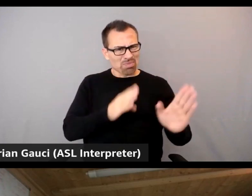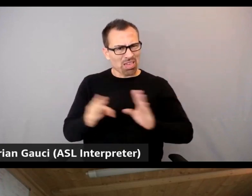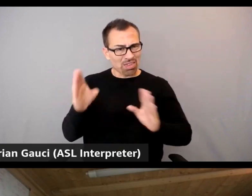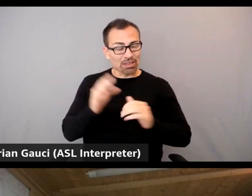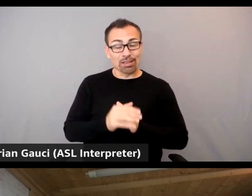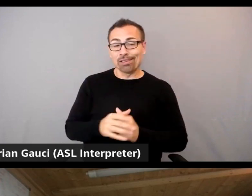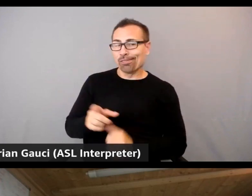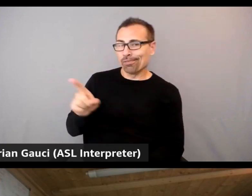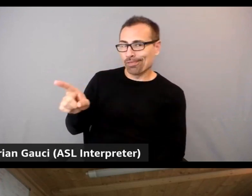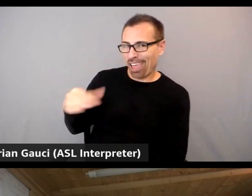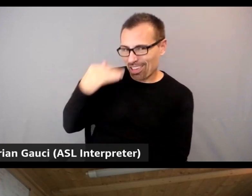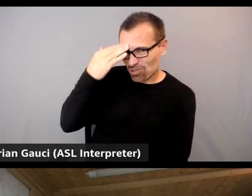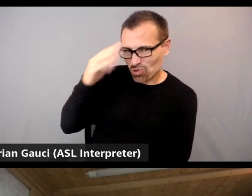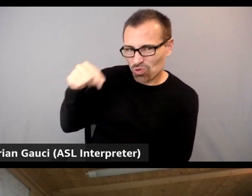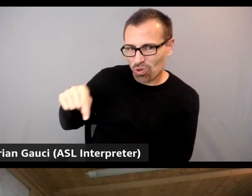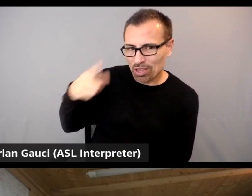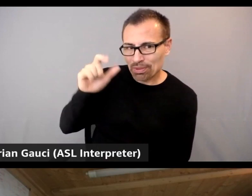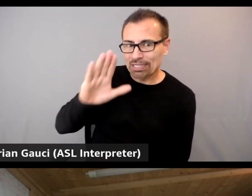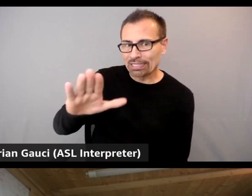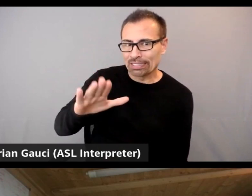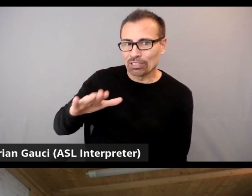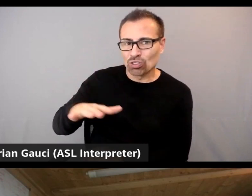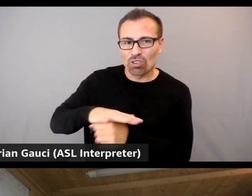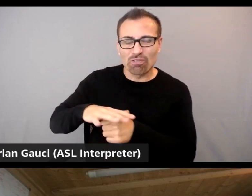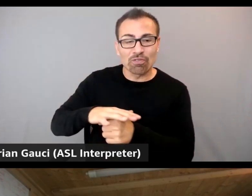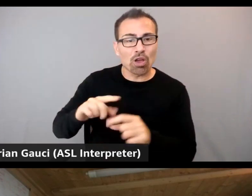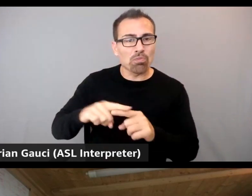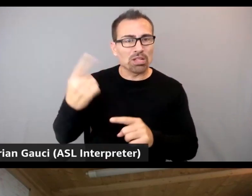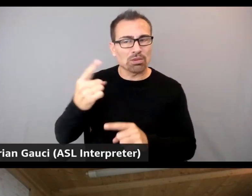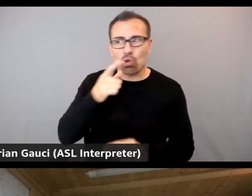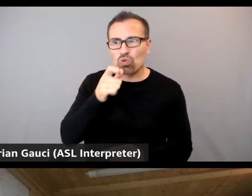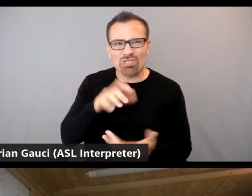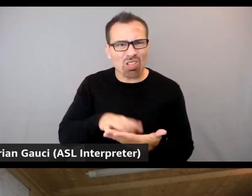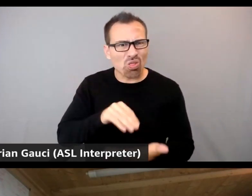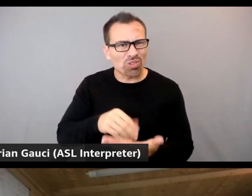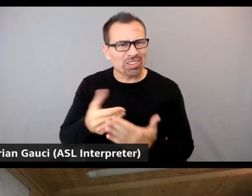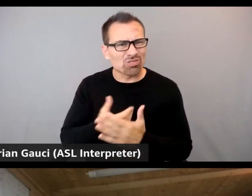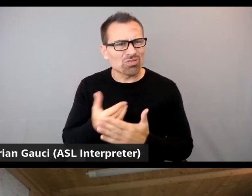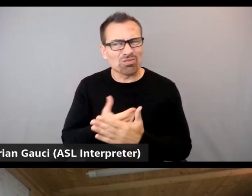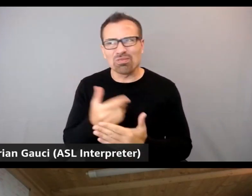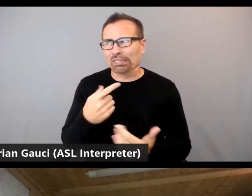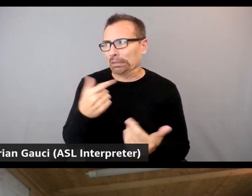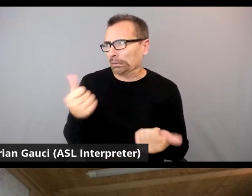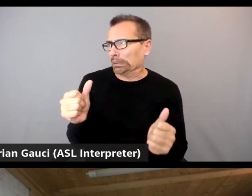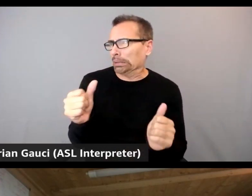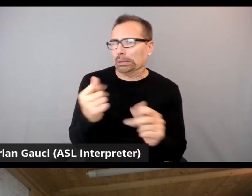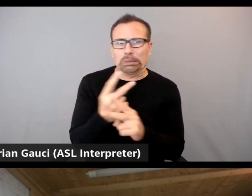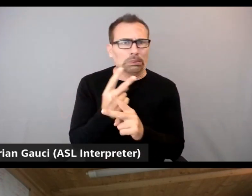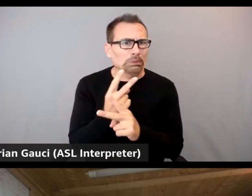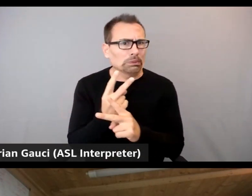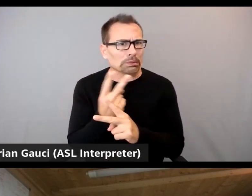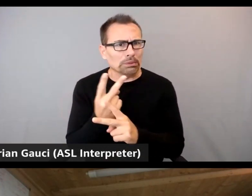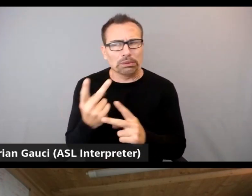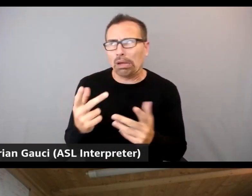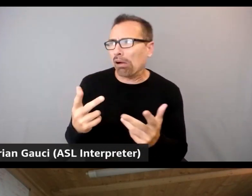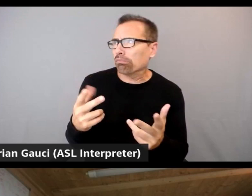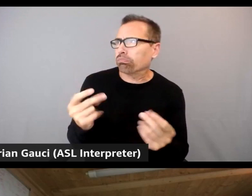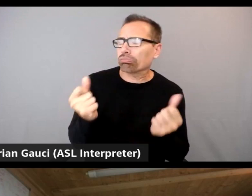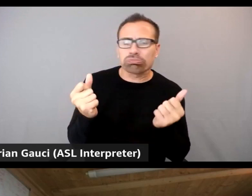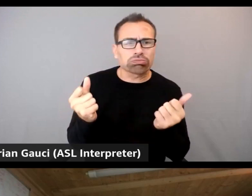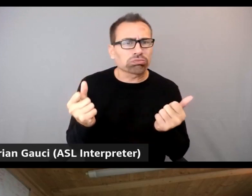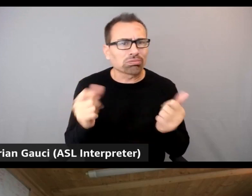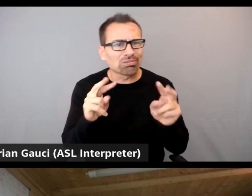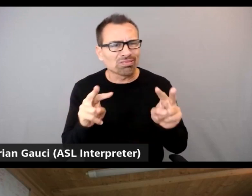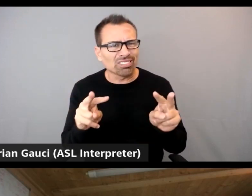but someone learning this would probably have to figure this out on the fly, kind of look at past data and spend a lot of time